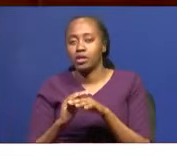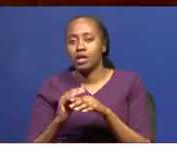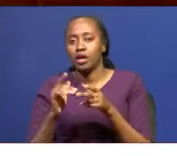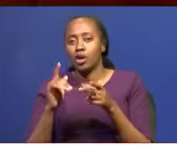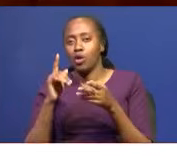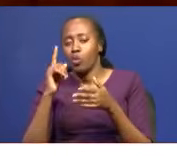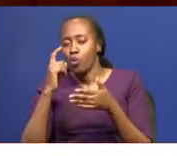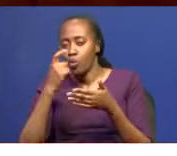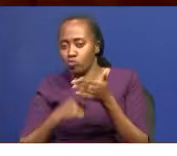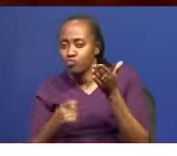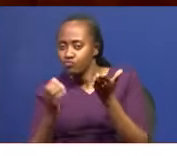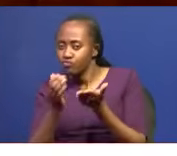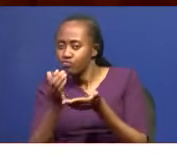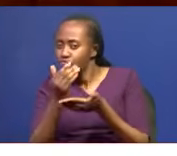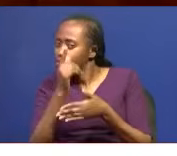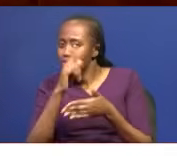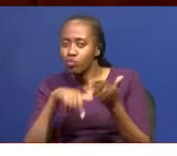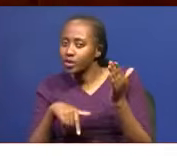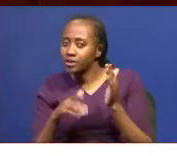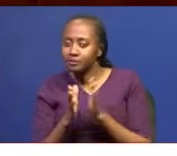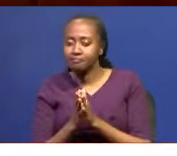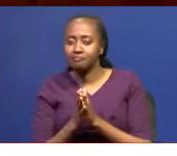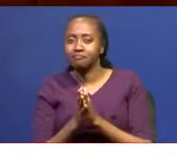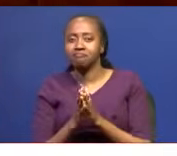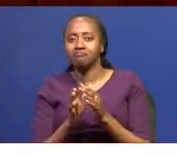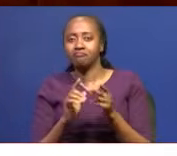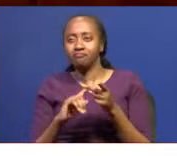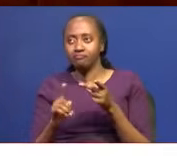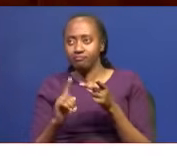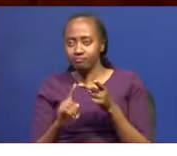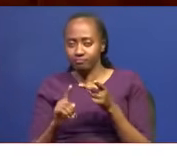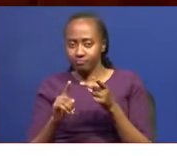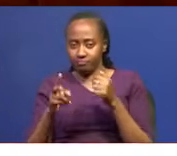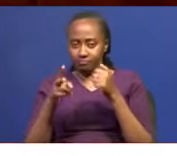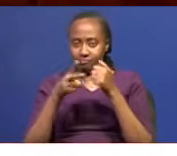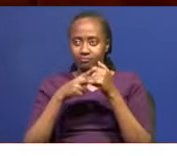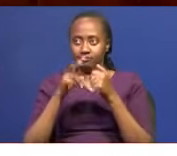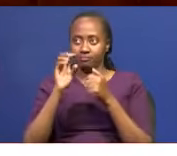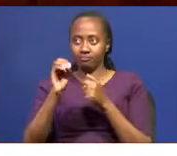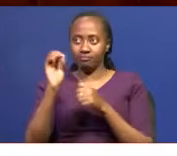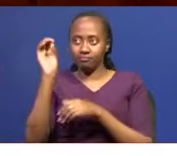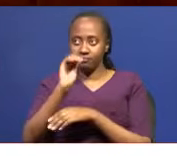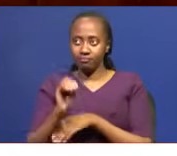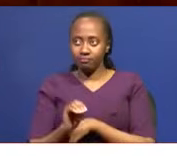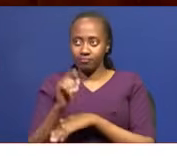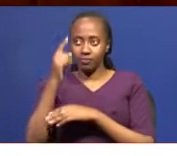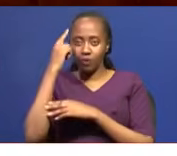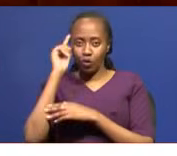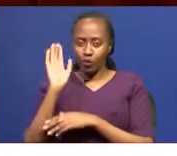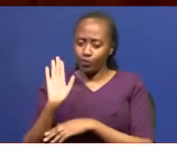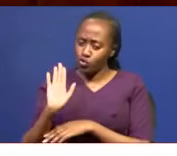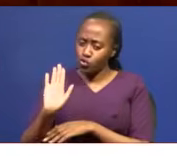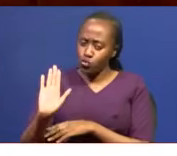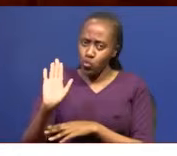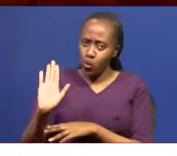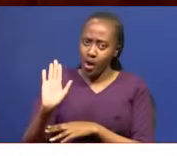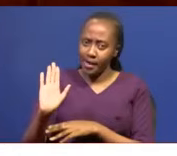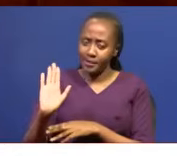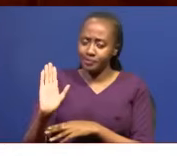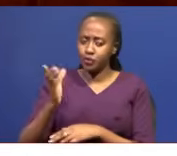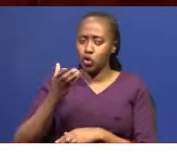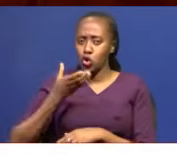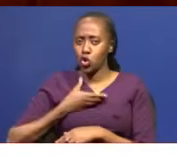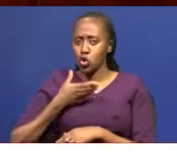revenue? Does it concern you and your government that 70% of your own